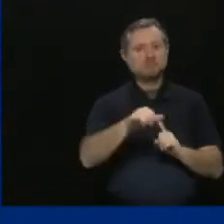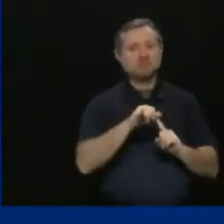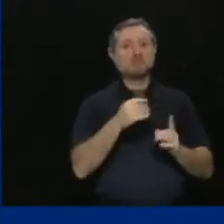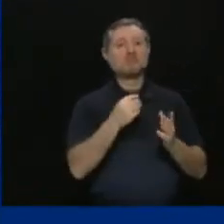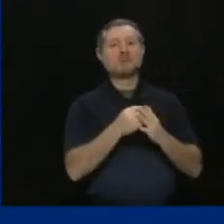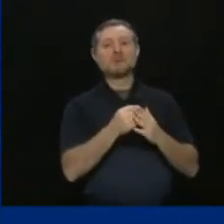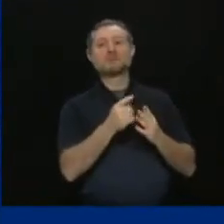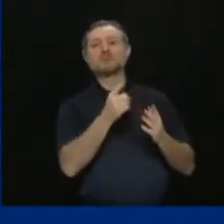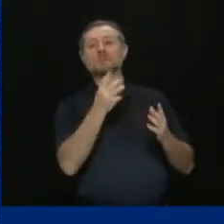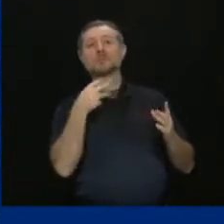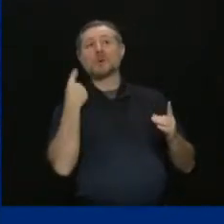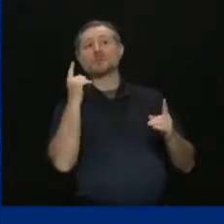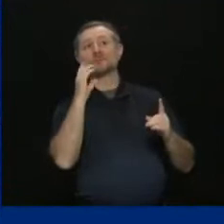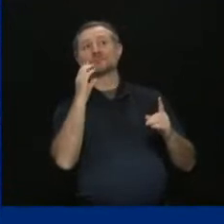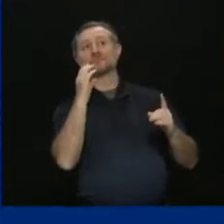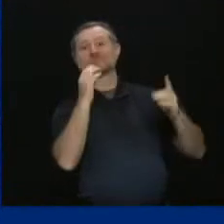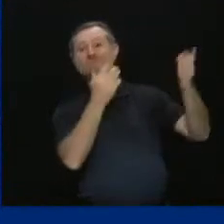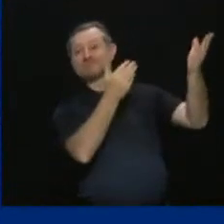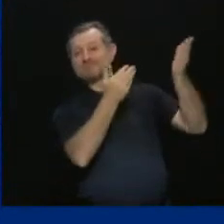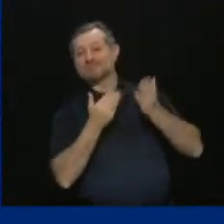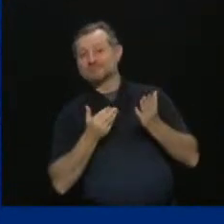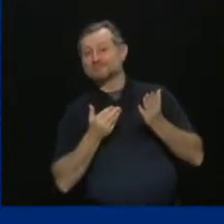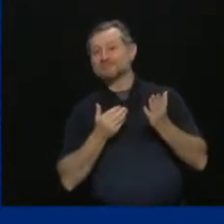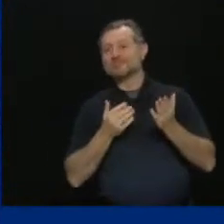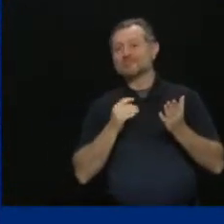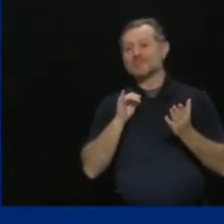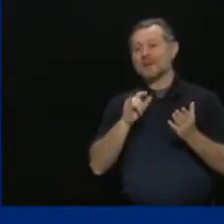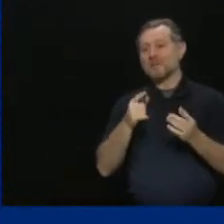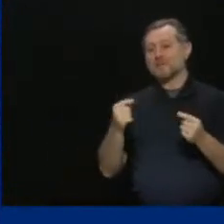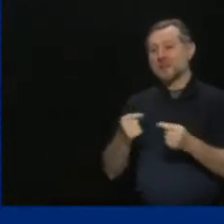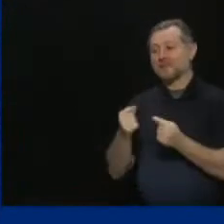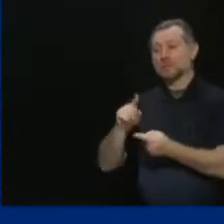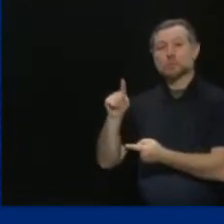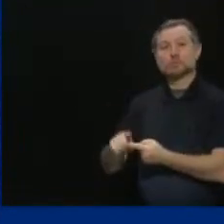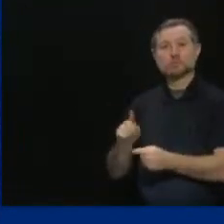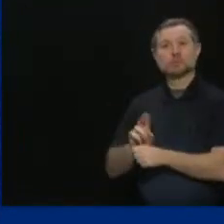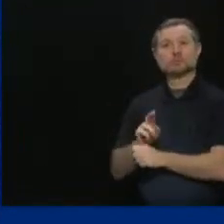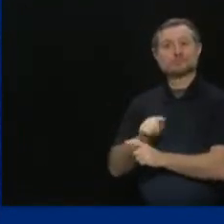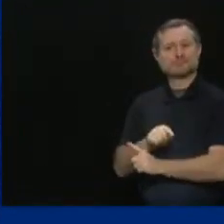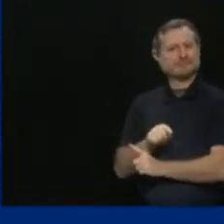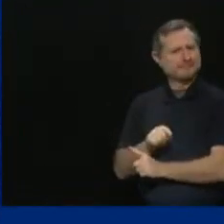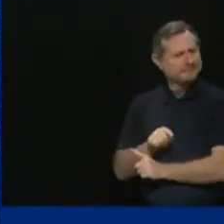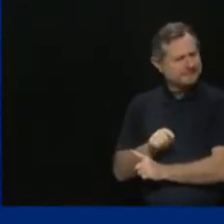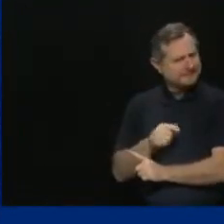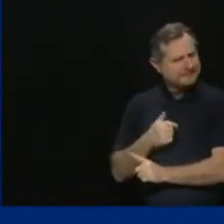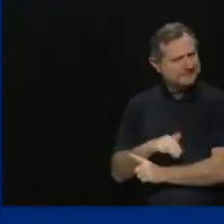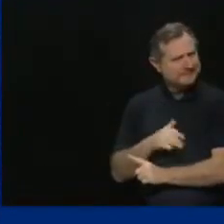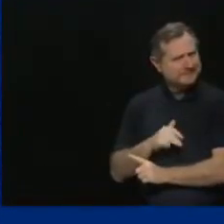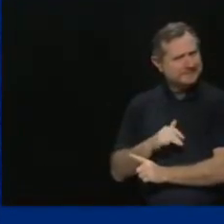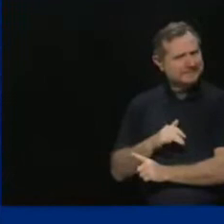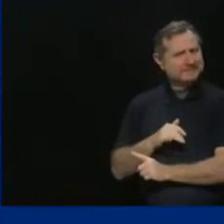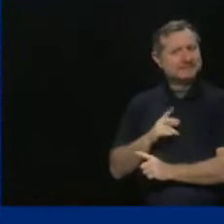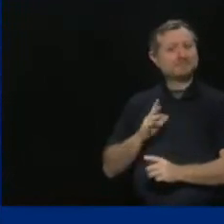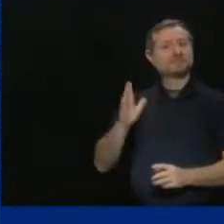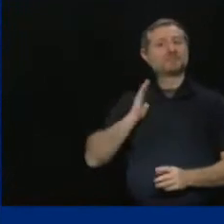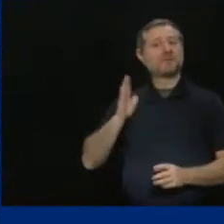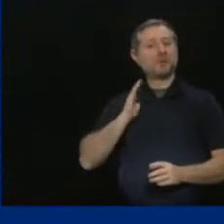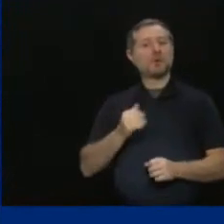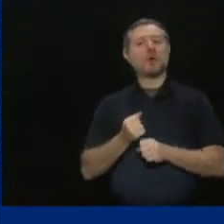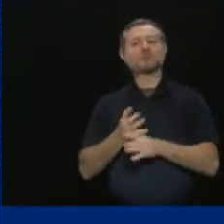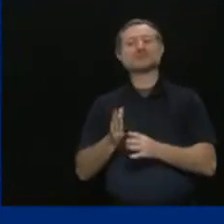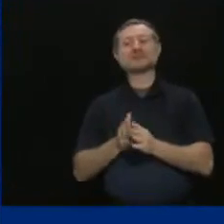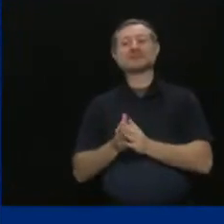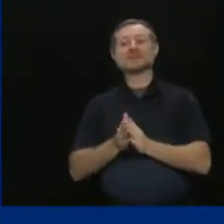Washington on whether or not you're keeping people out of pain. So that dynamic created an incentive years ago for doctors